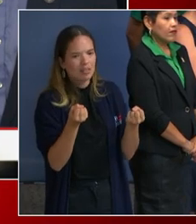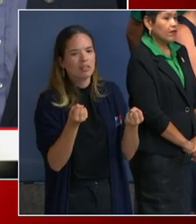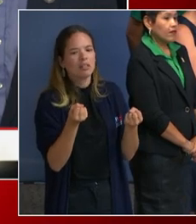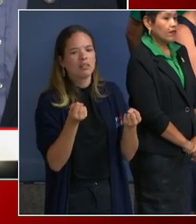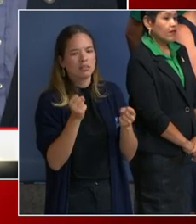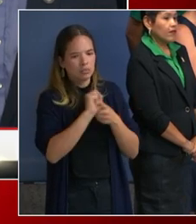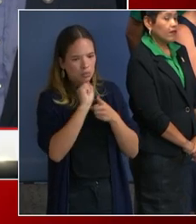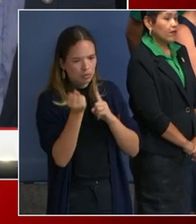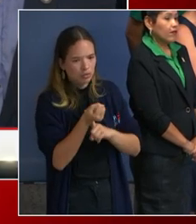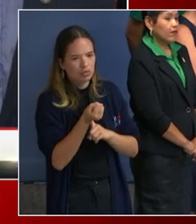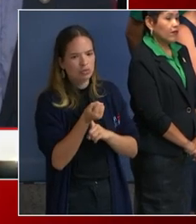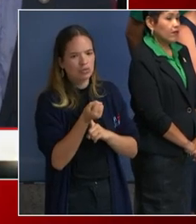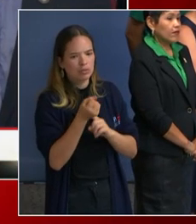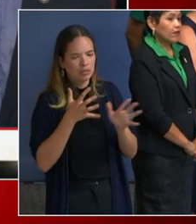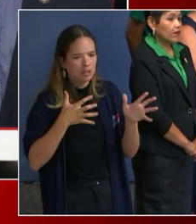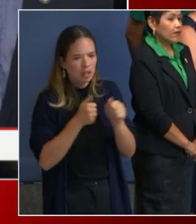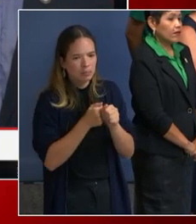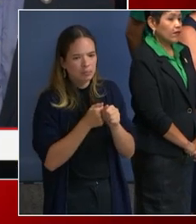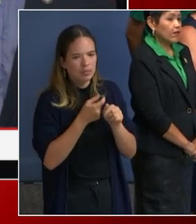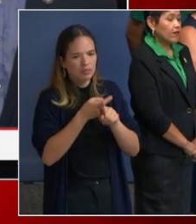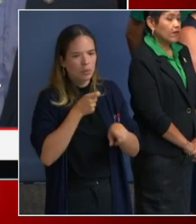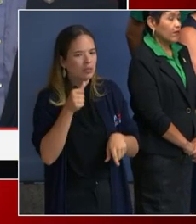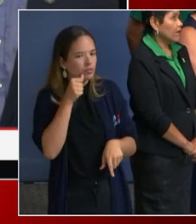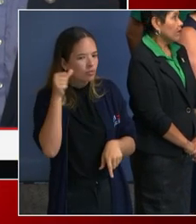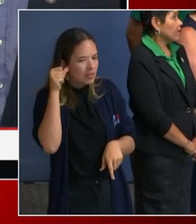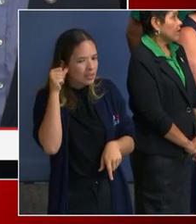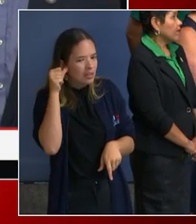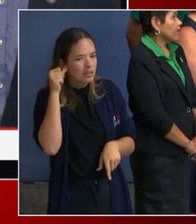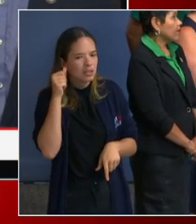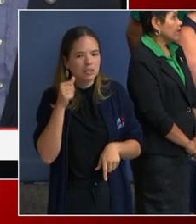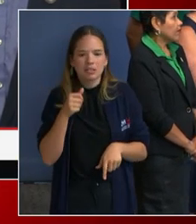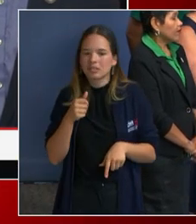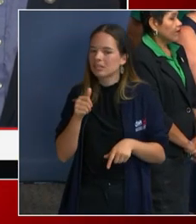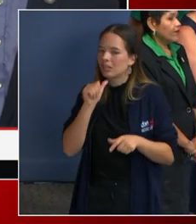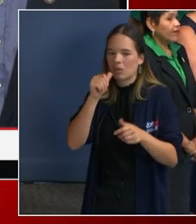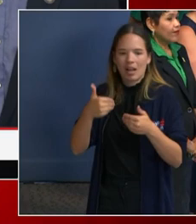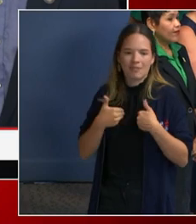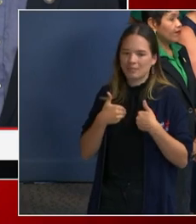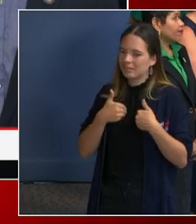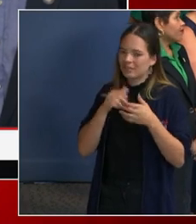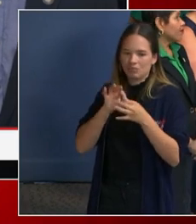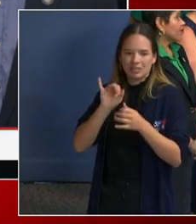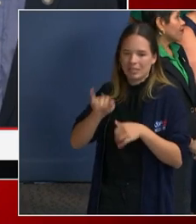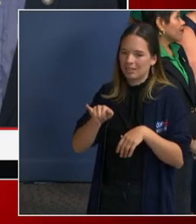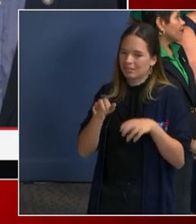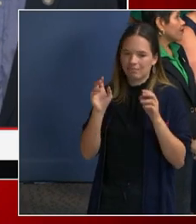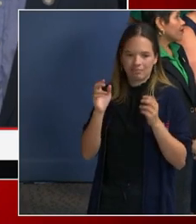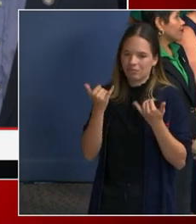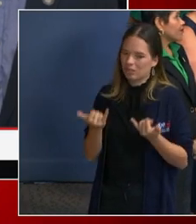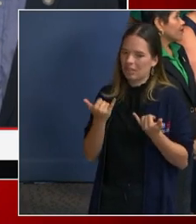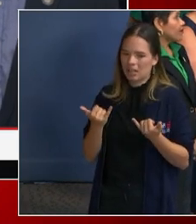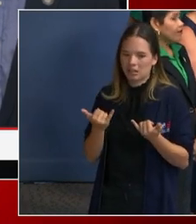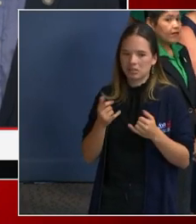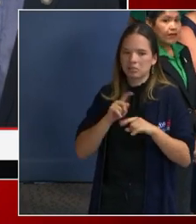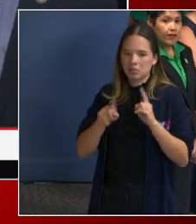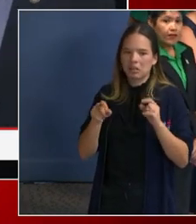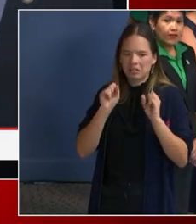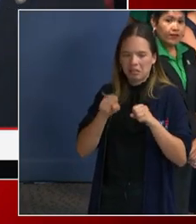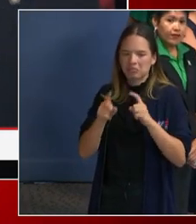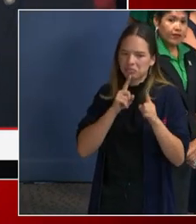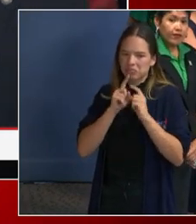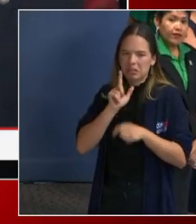saw yesterday with the man who was naked and then climbing. I don't have anything on that right now. Can we? Yeah, you can talk to him after. Last